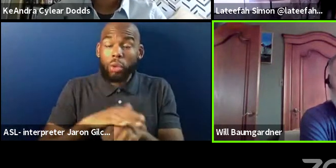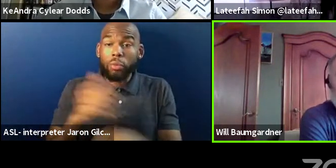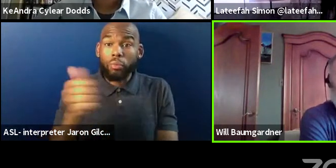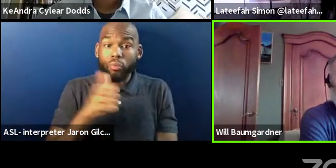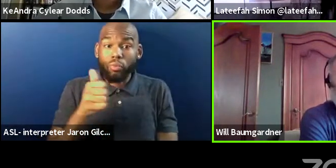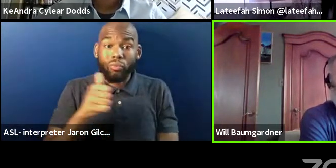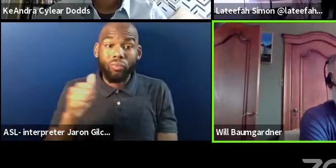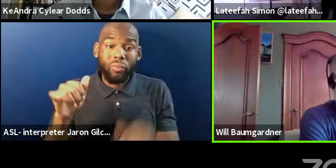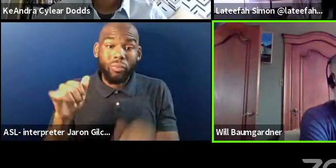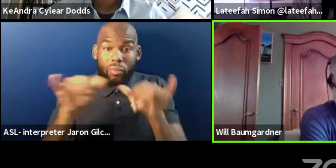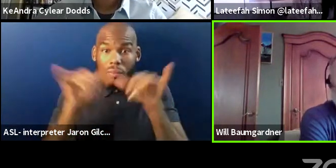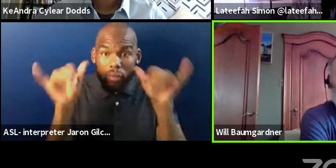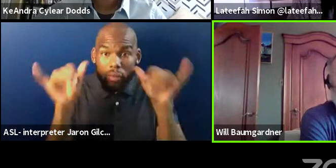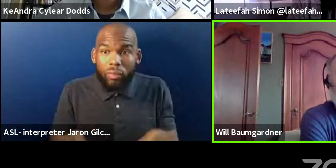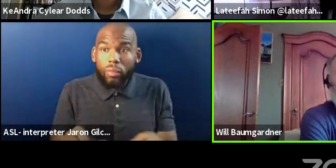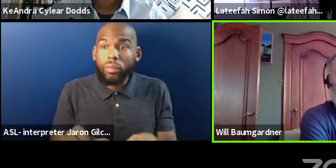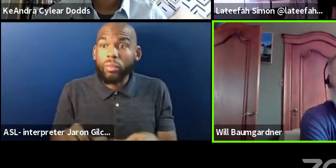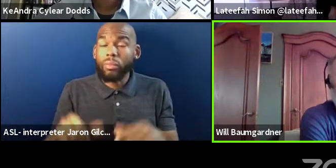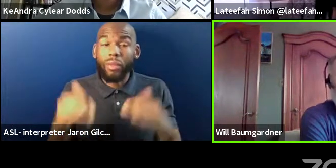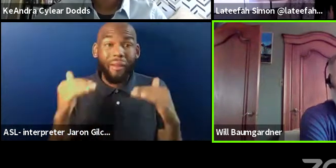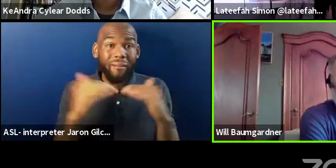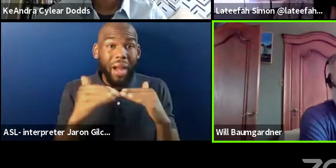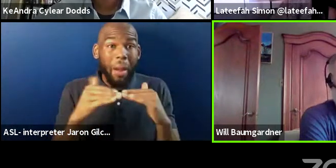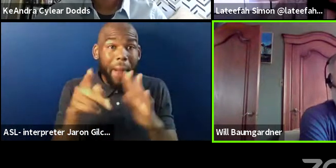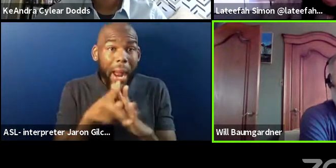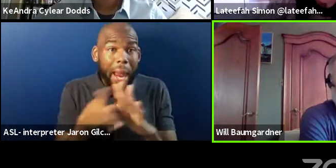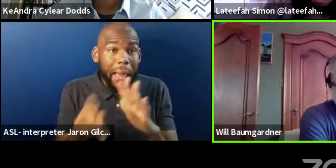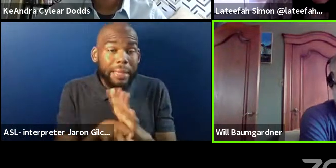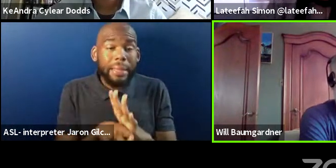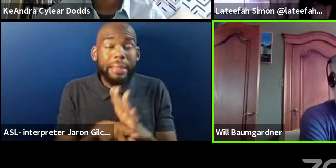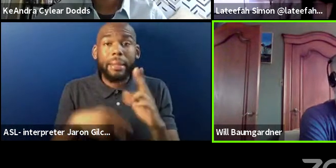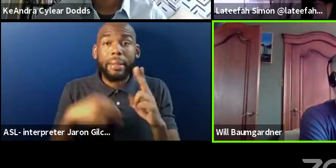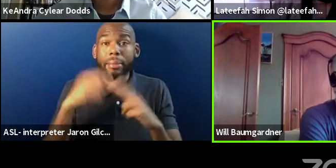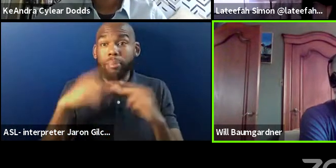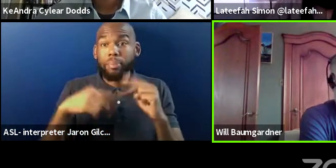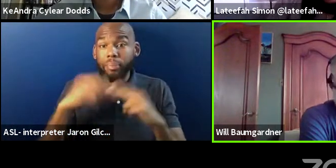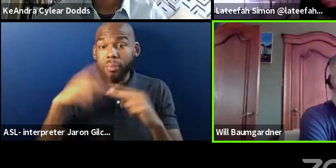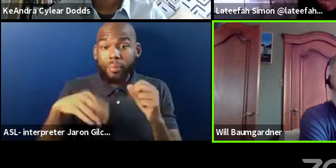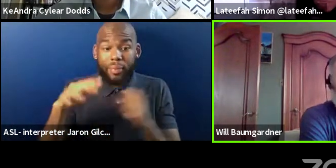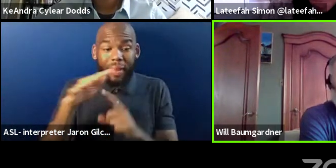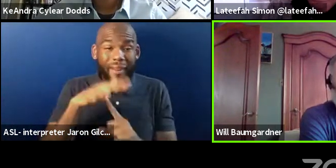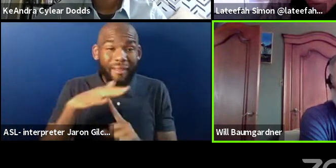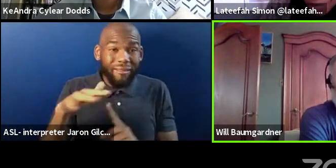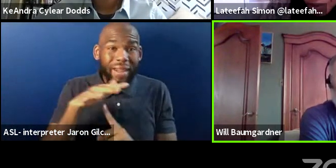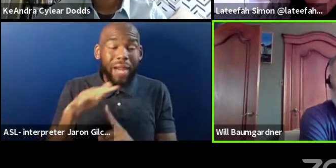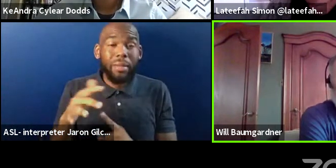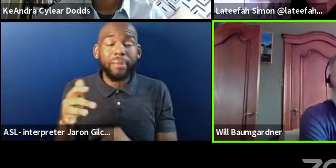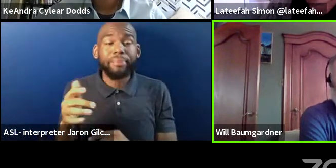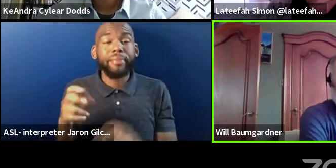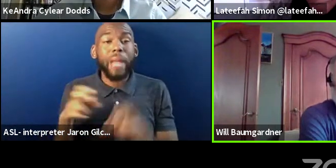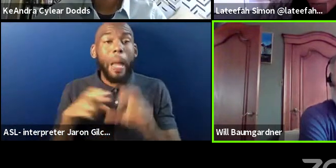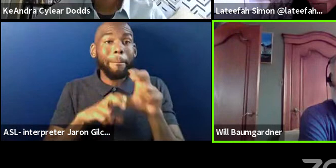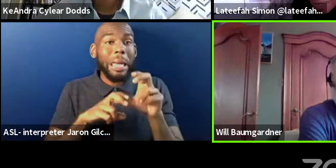structure, timing, fare policy, the built environment, passenger experience.